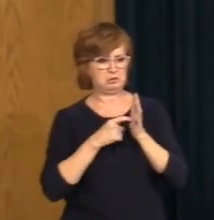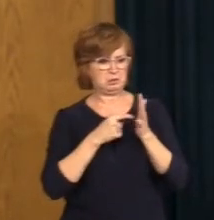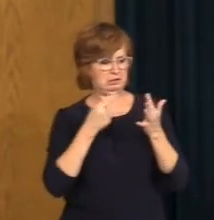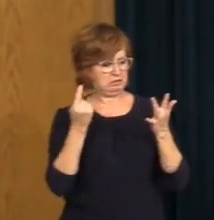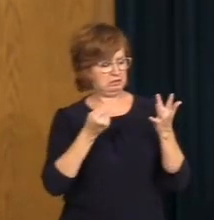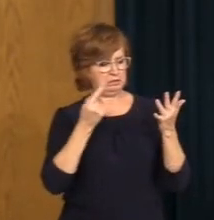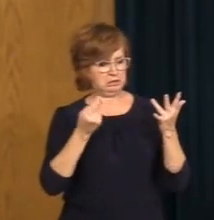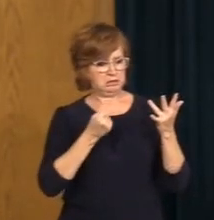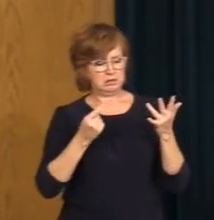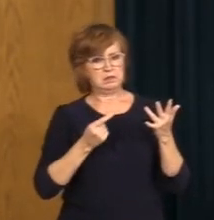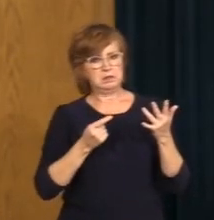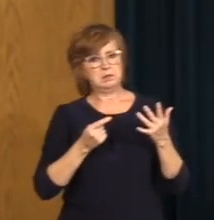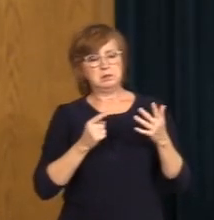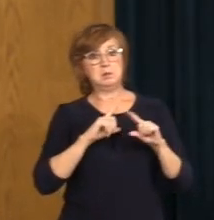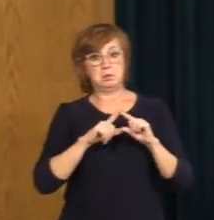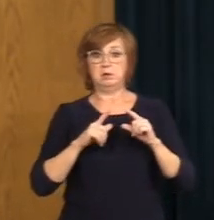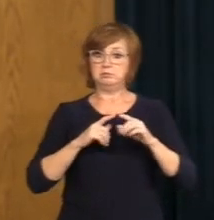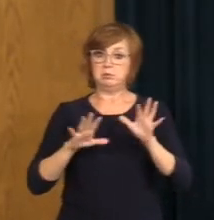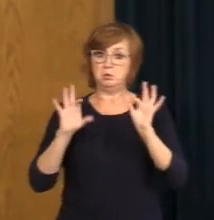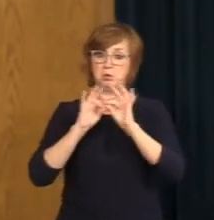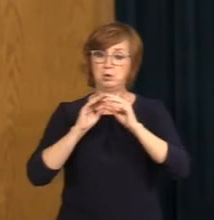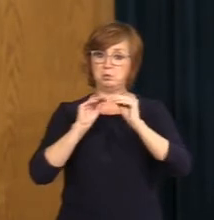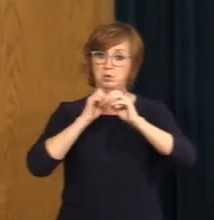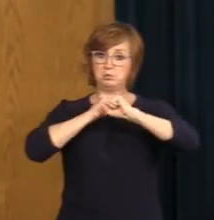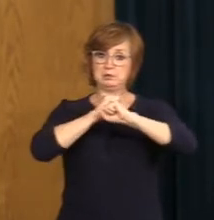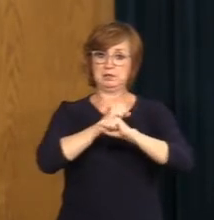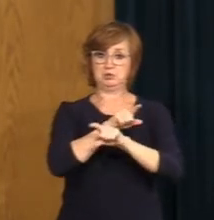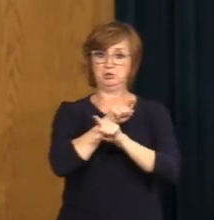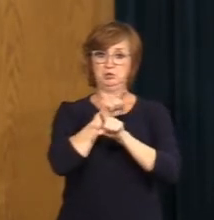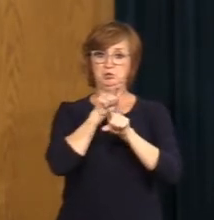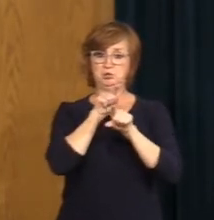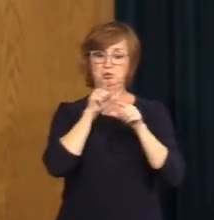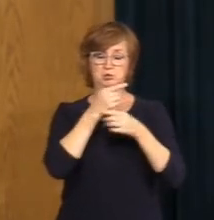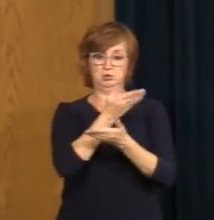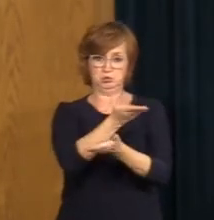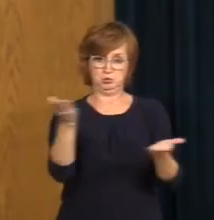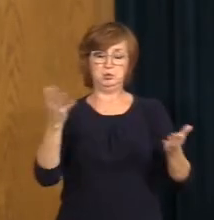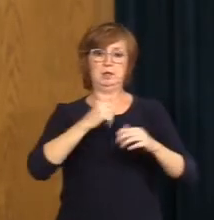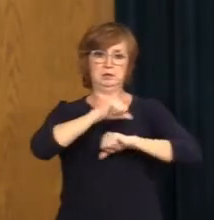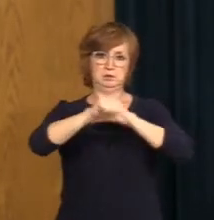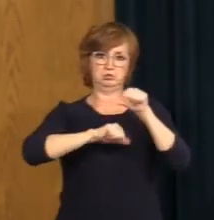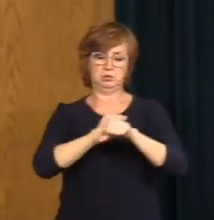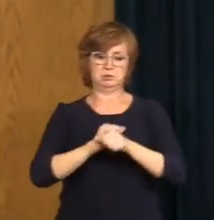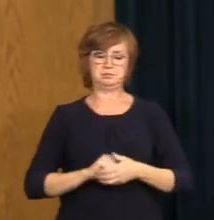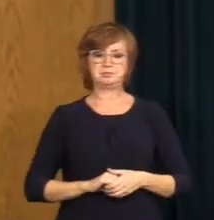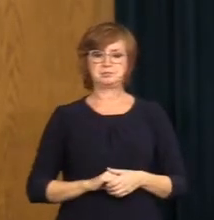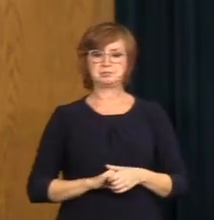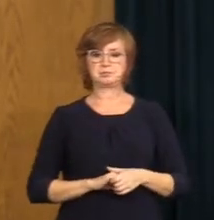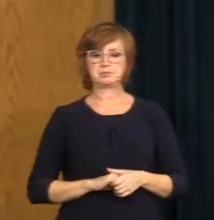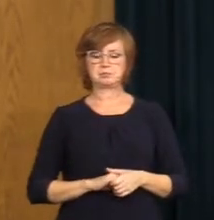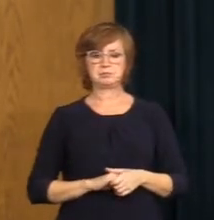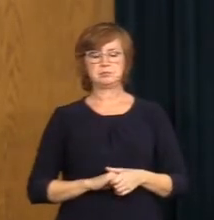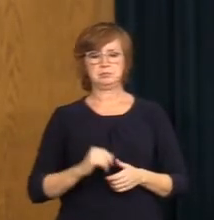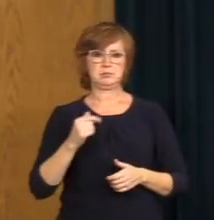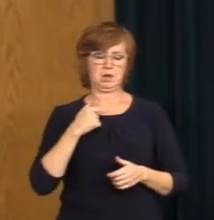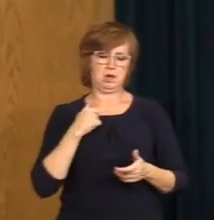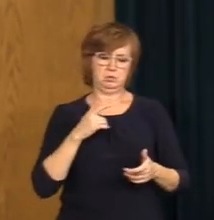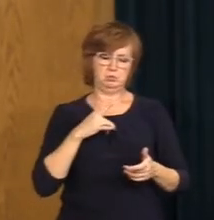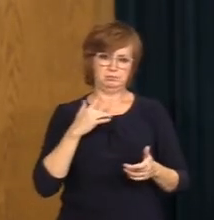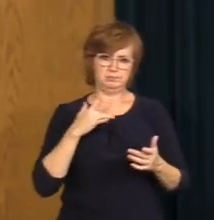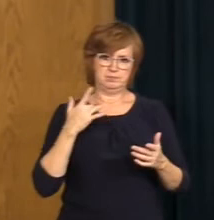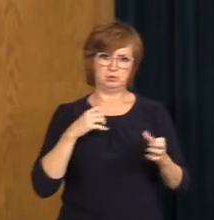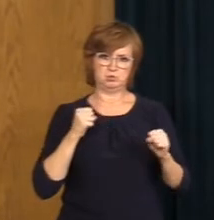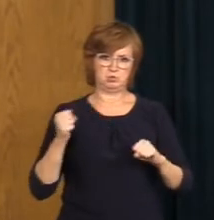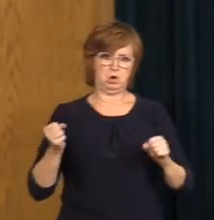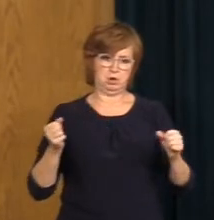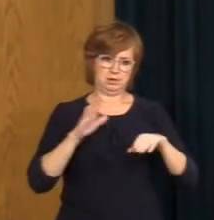does provide an extra layer of protection. So I would strongly urge, especially as we enter the fall, that we practice all these layers of